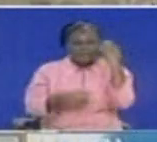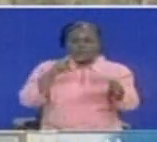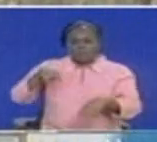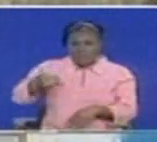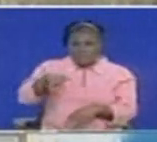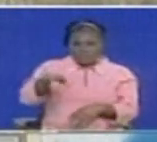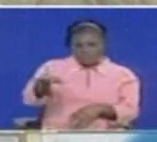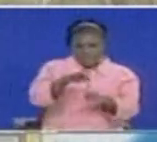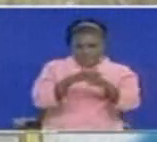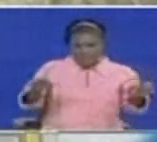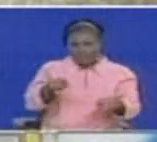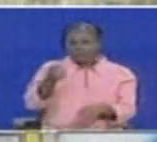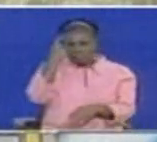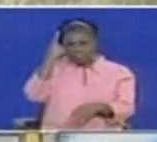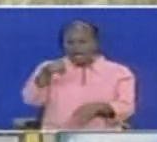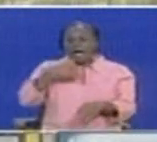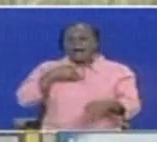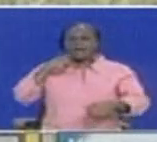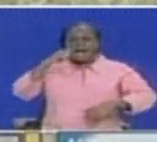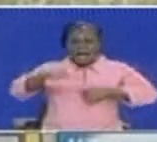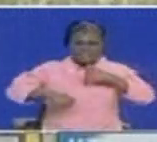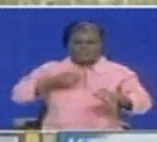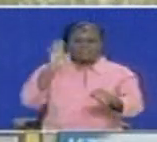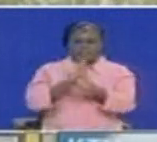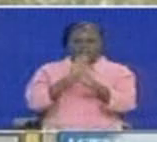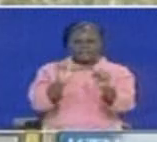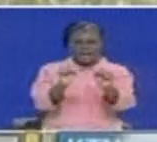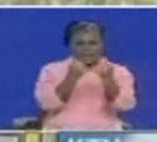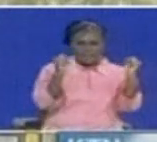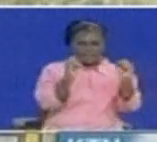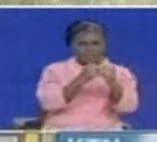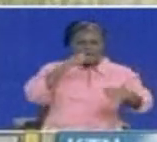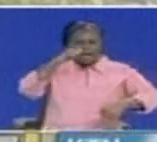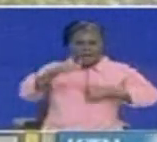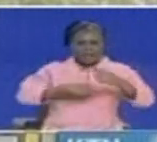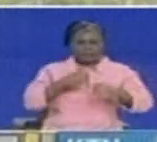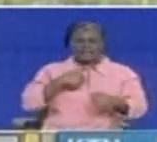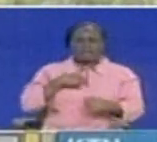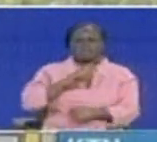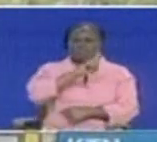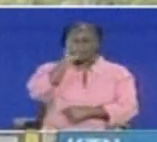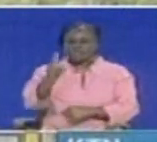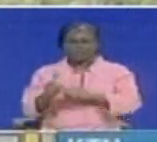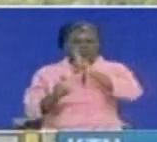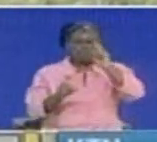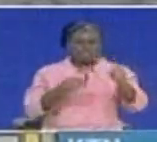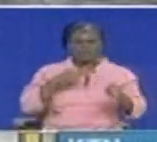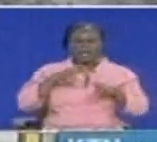piece of land, you realize that there are a lot of activities that have been taking place, activities that are leaving more questions than